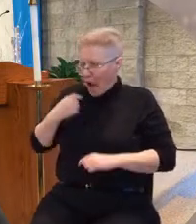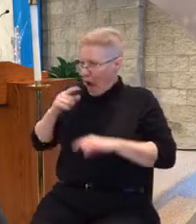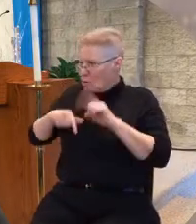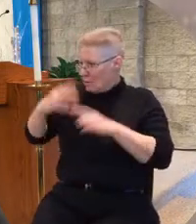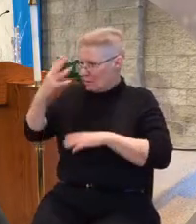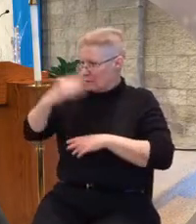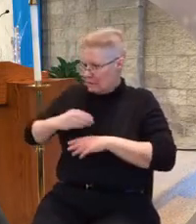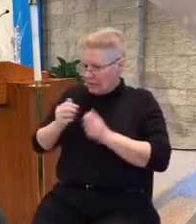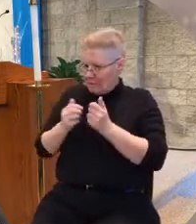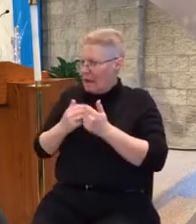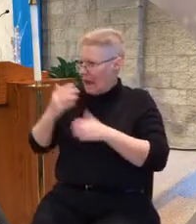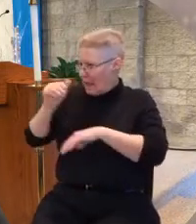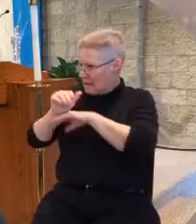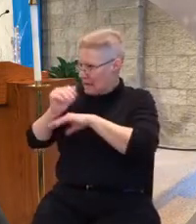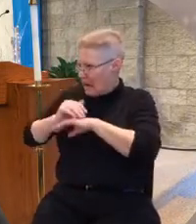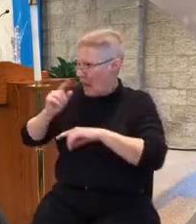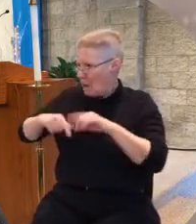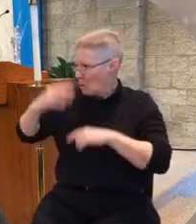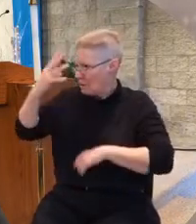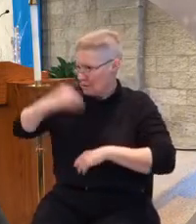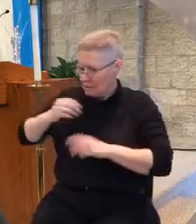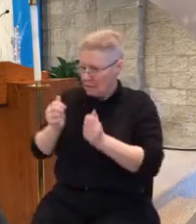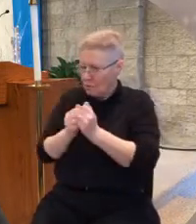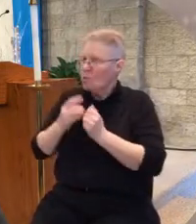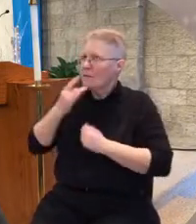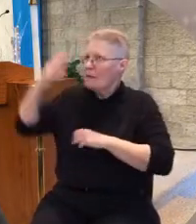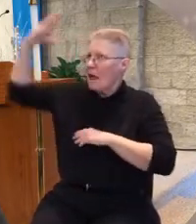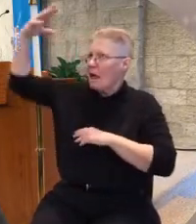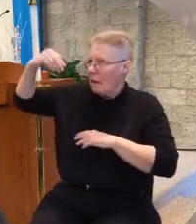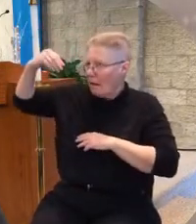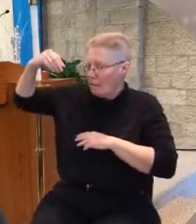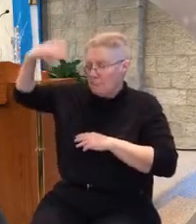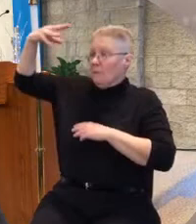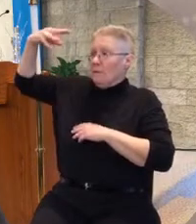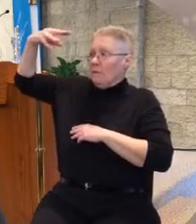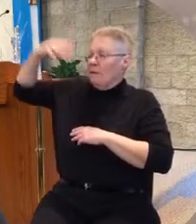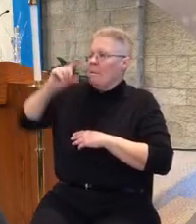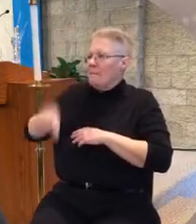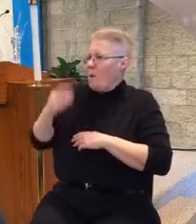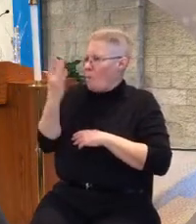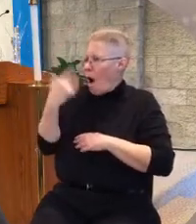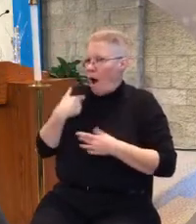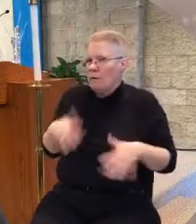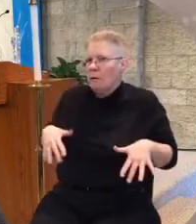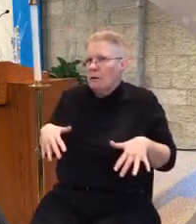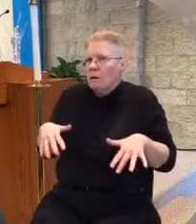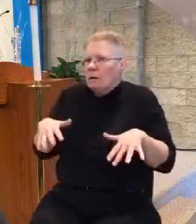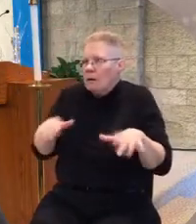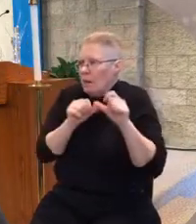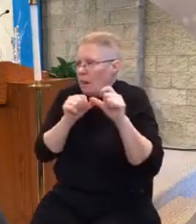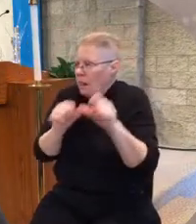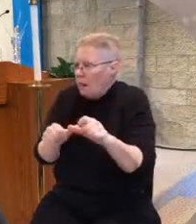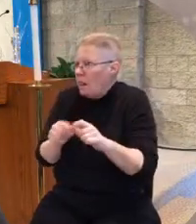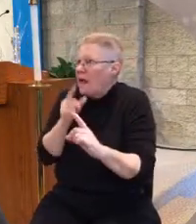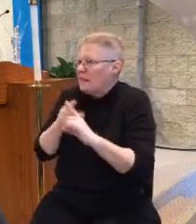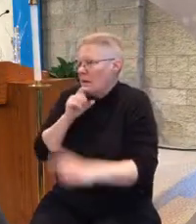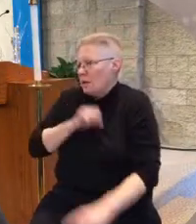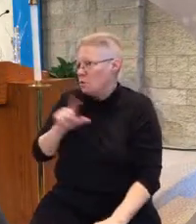26 years old, who was plagued by chronic anxiety, feeling safe is